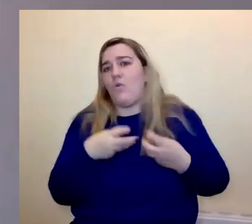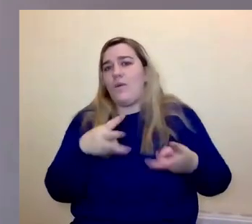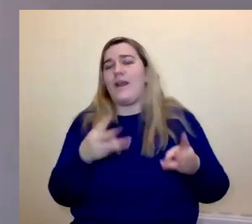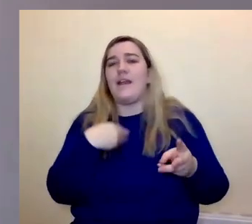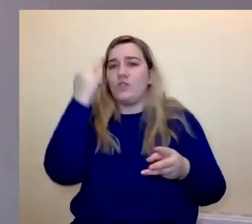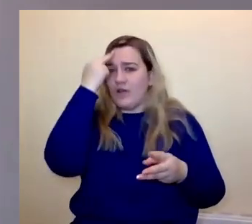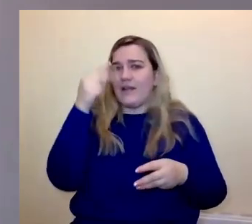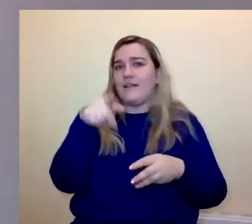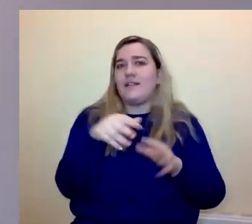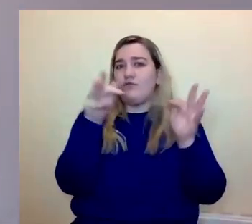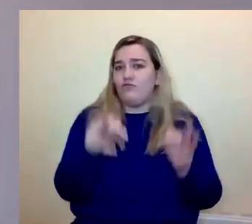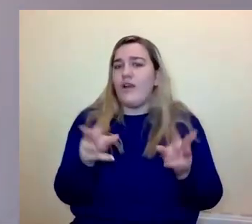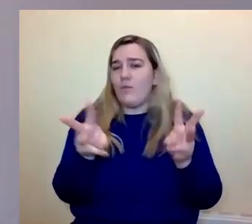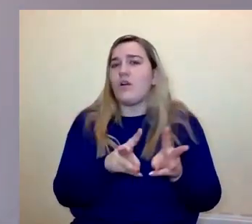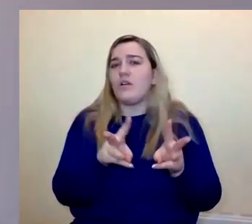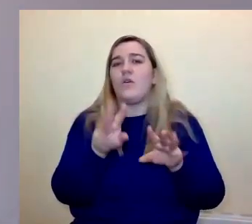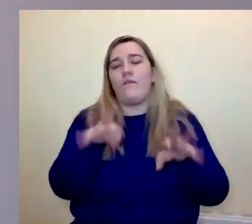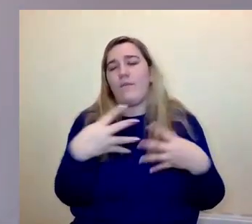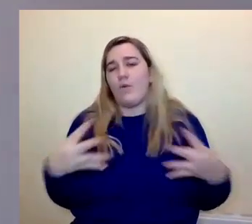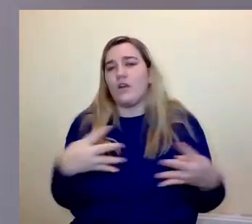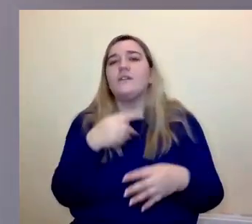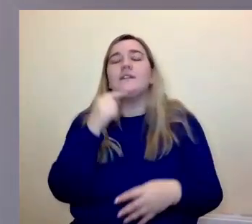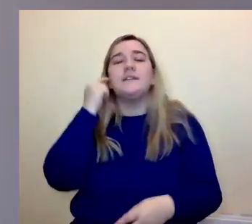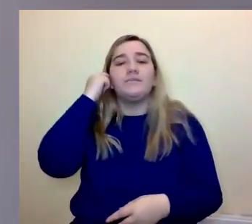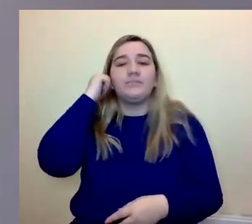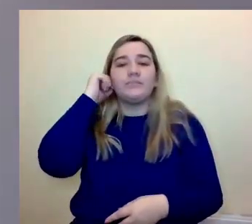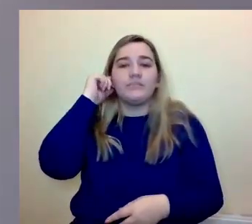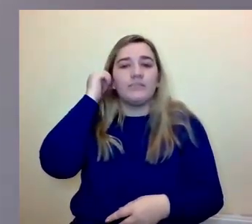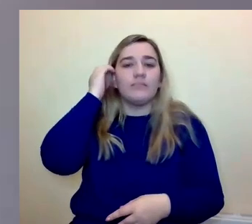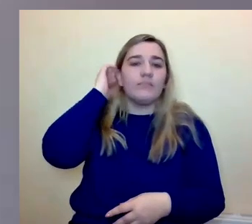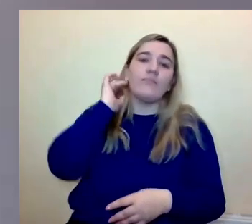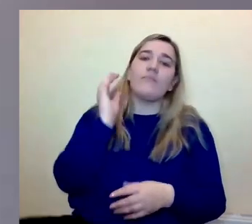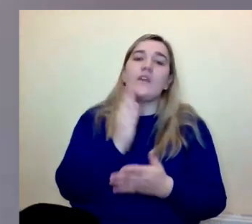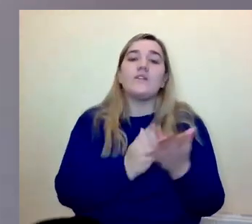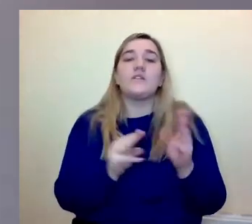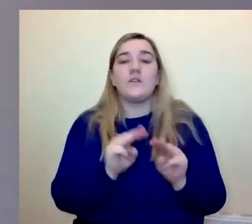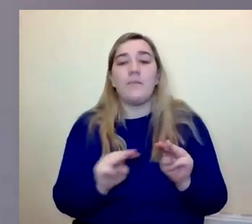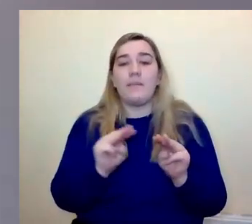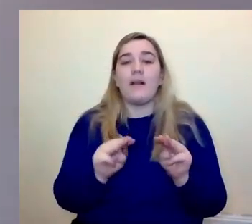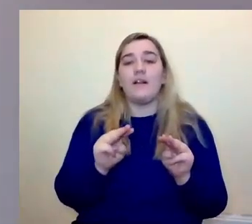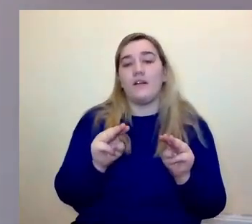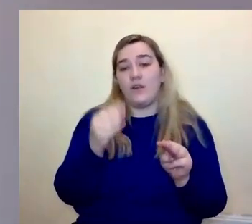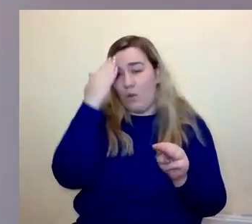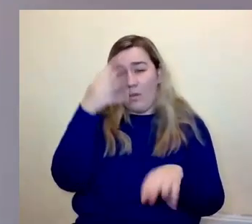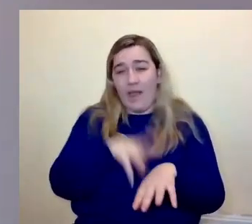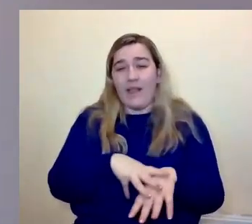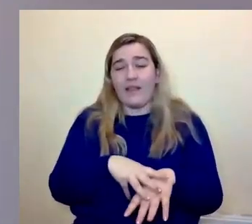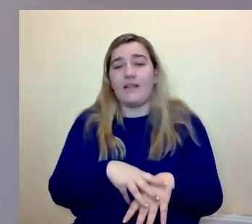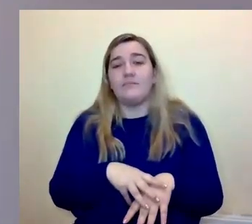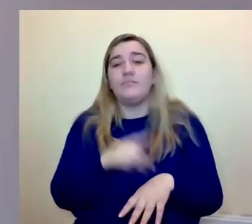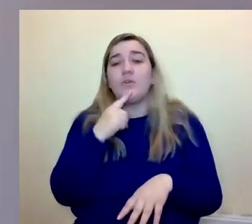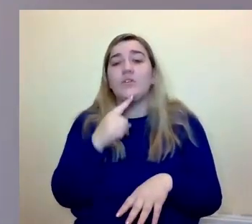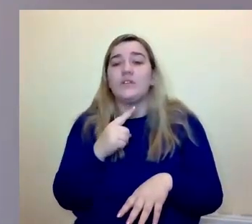support. In relation to our own functions in the Decision Support Service, and some of you will be quite familiar with us, but just